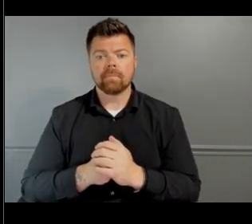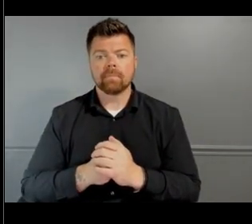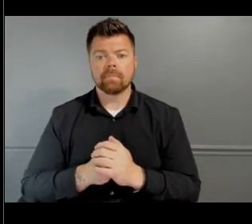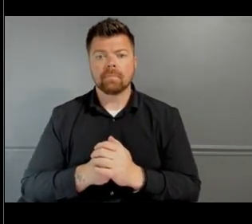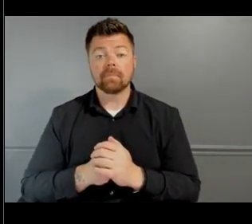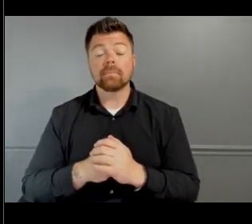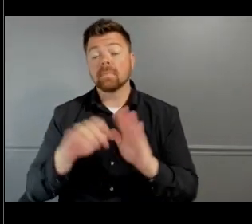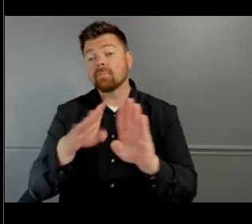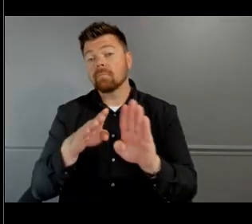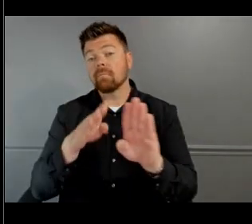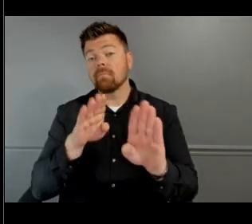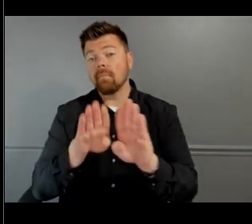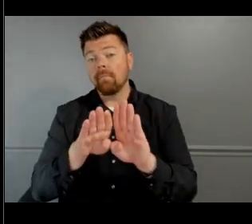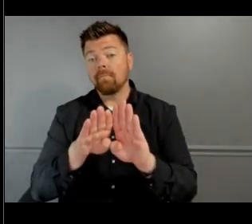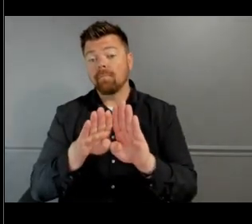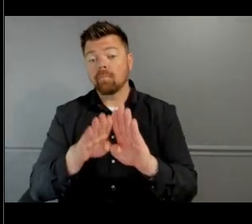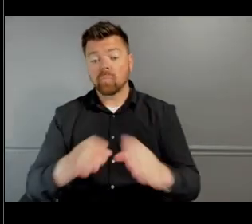Doorways with a